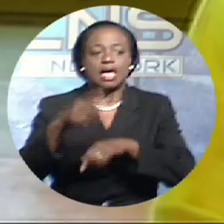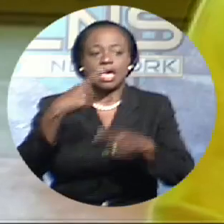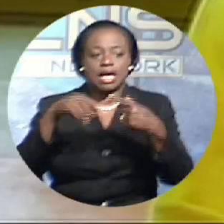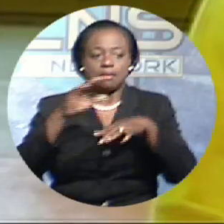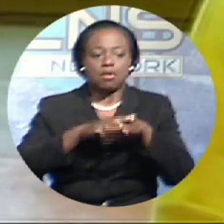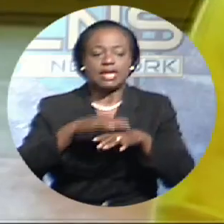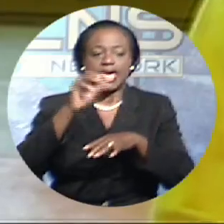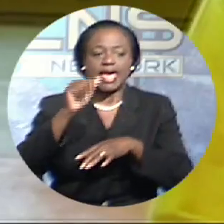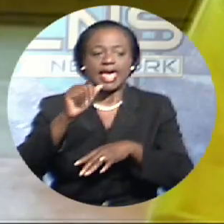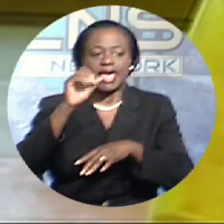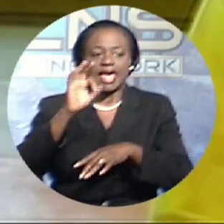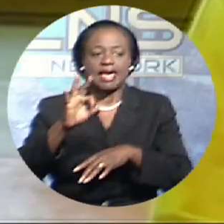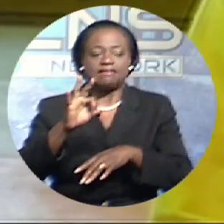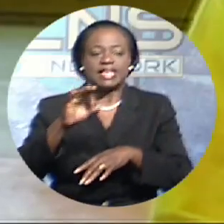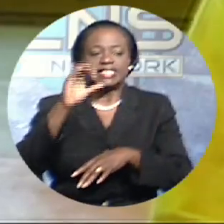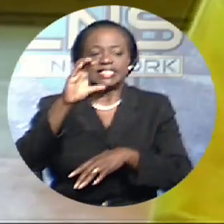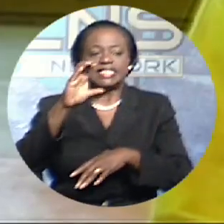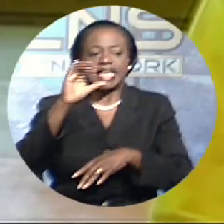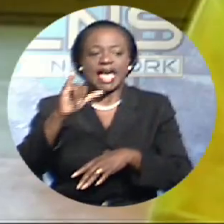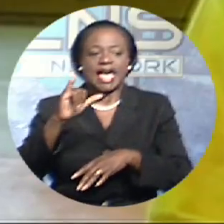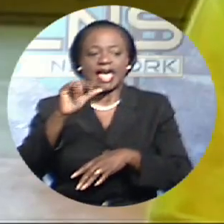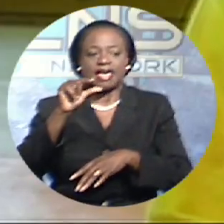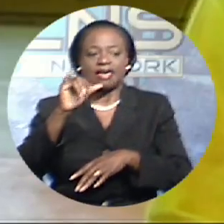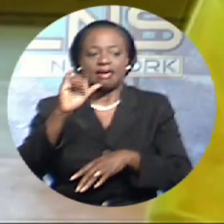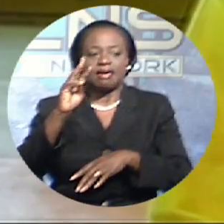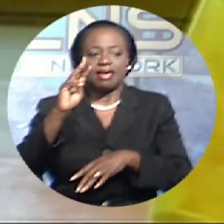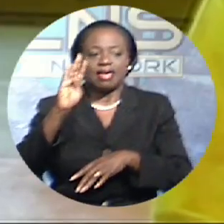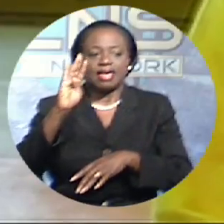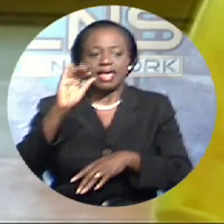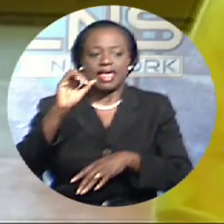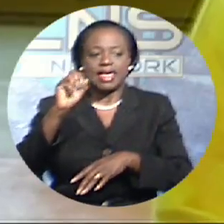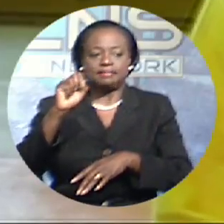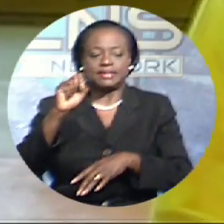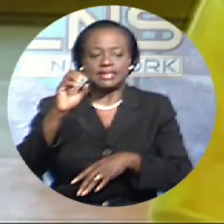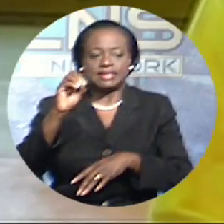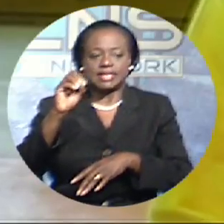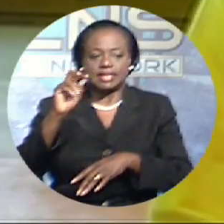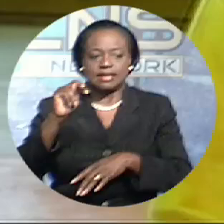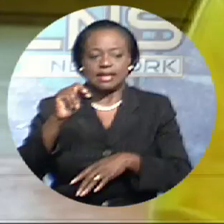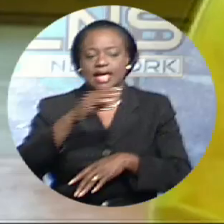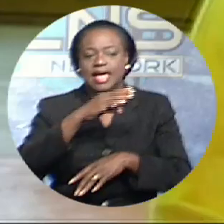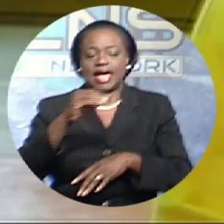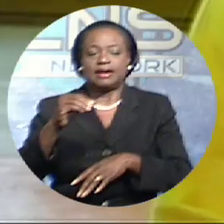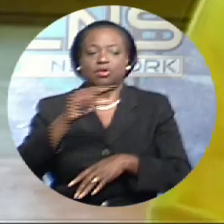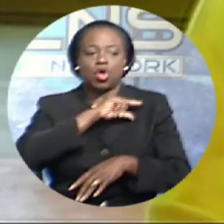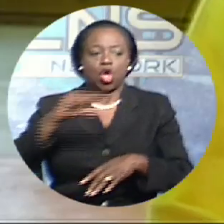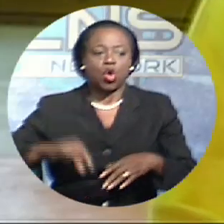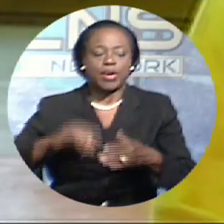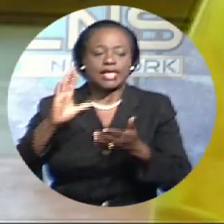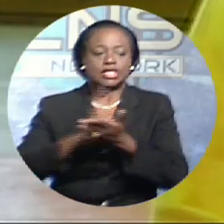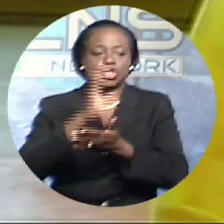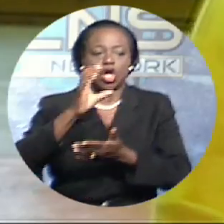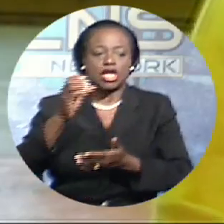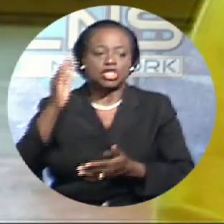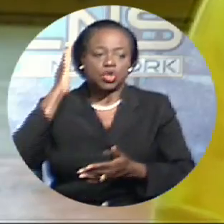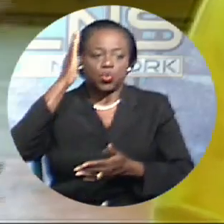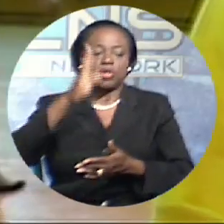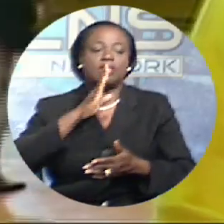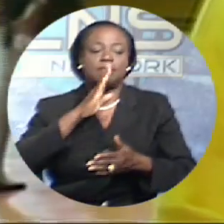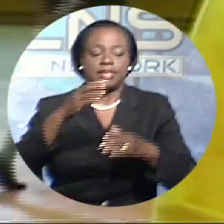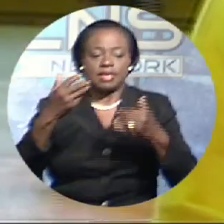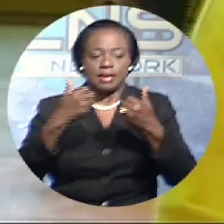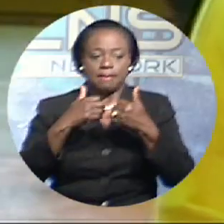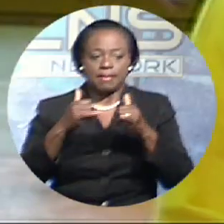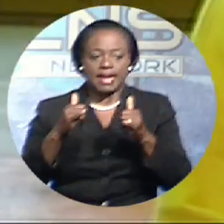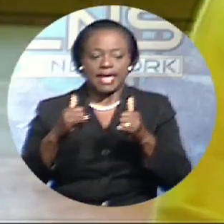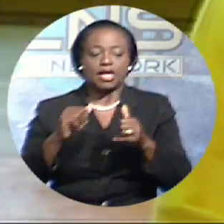Gym. The C.I. Gibson Rattlers, that's the government school champs, and they will be taking on the Comets of Queens College. They are the private school champ, so lots of